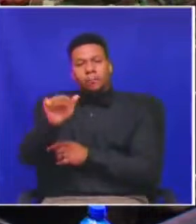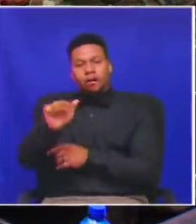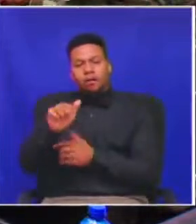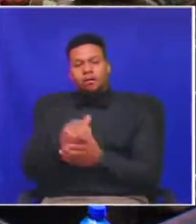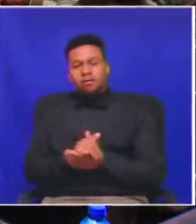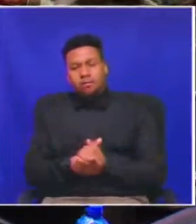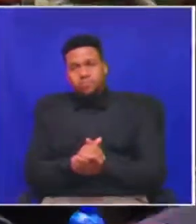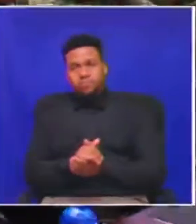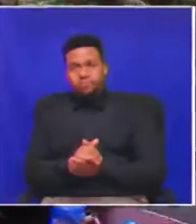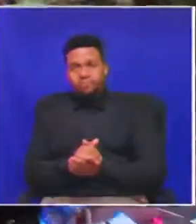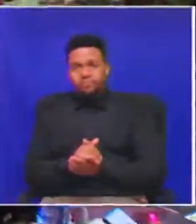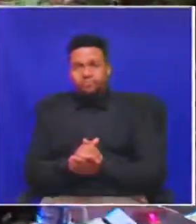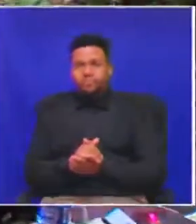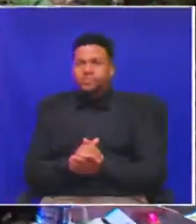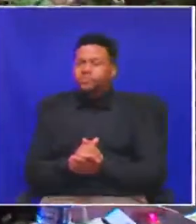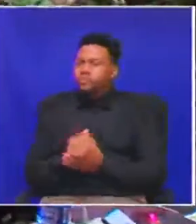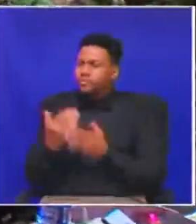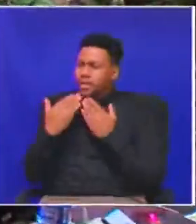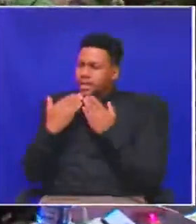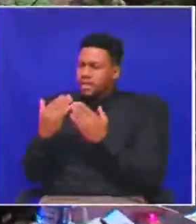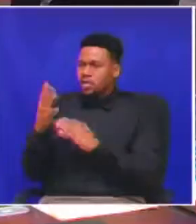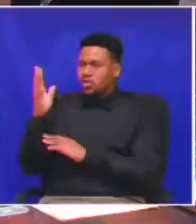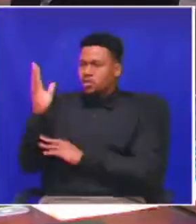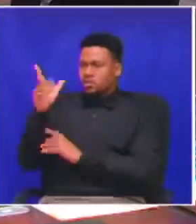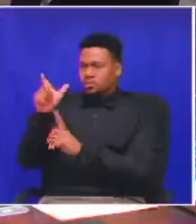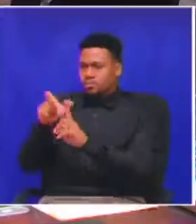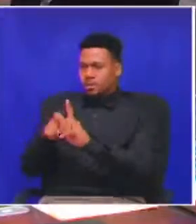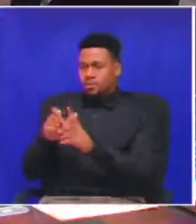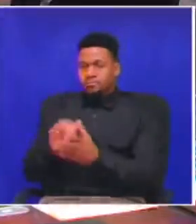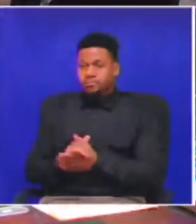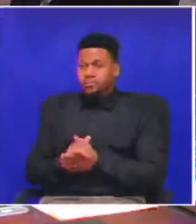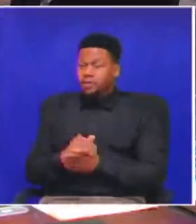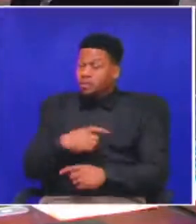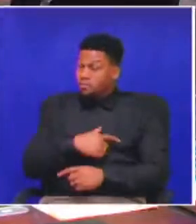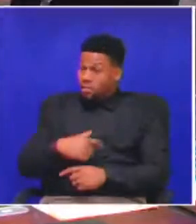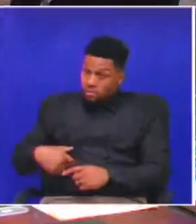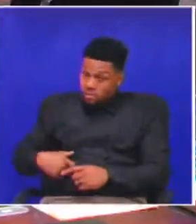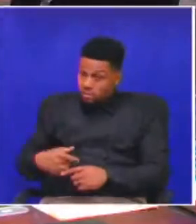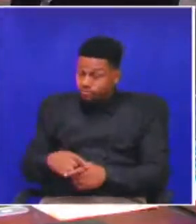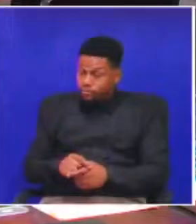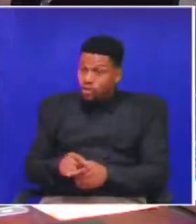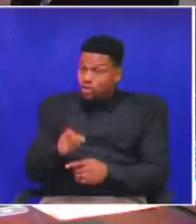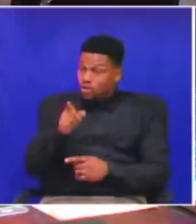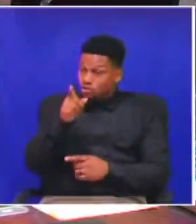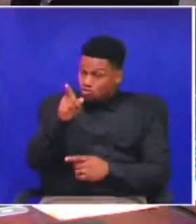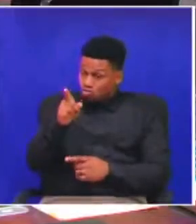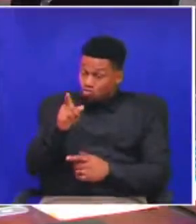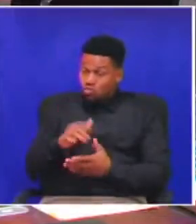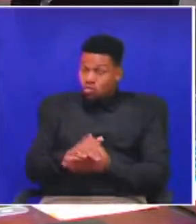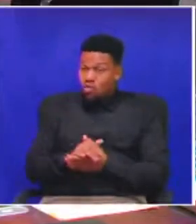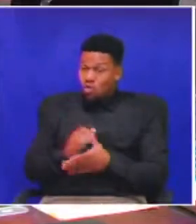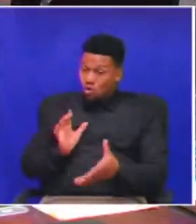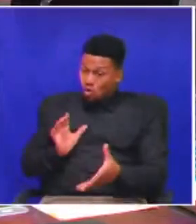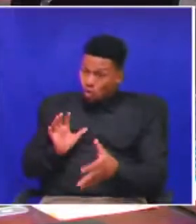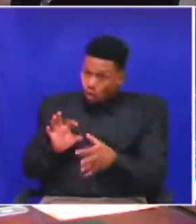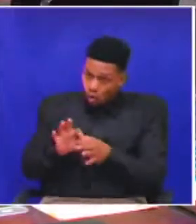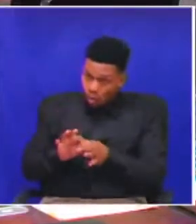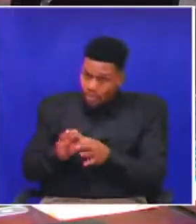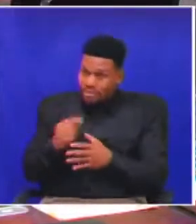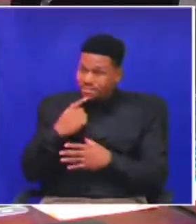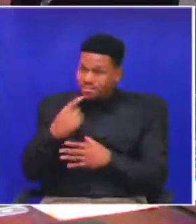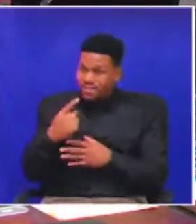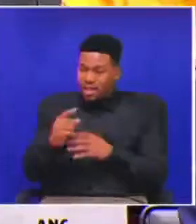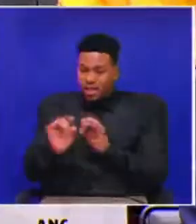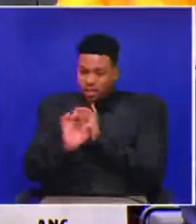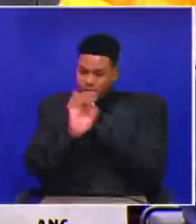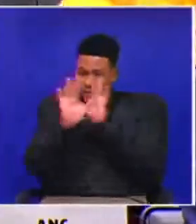Thank you, Speaker. Mr. President, in light of your commitment to ensuring an open and transparent process in